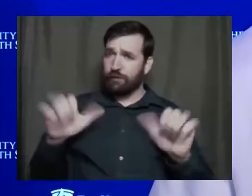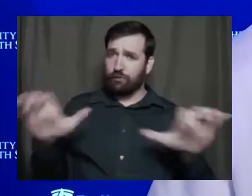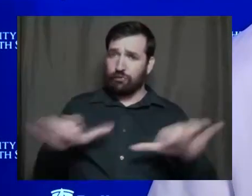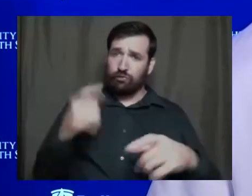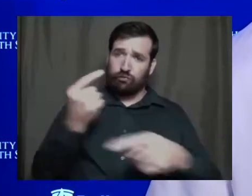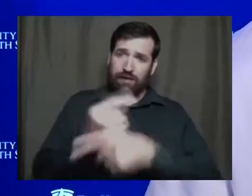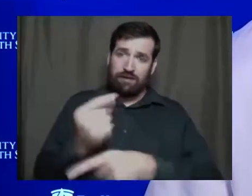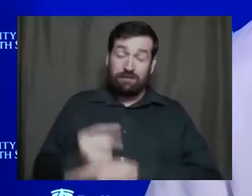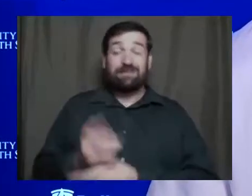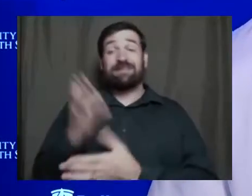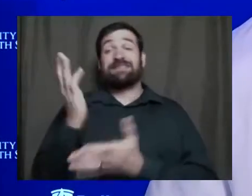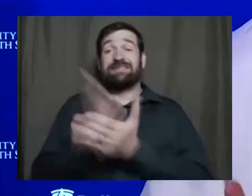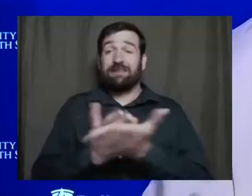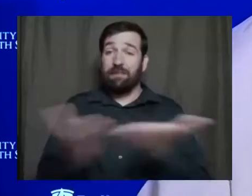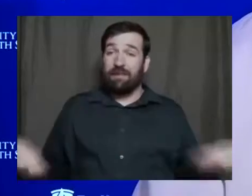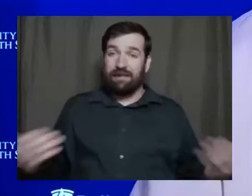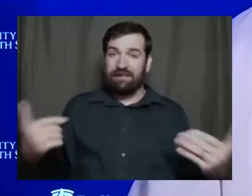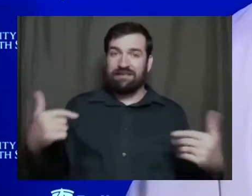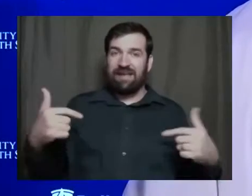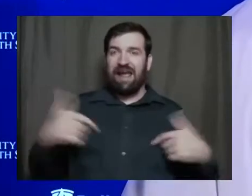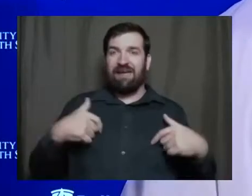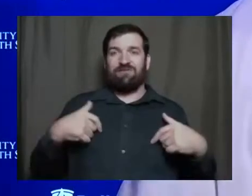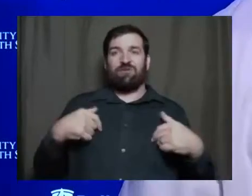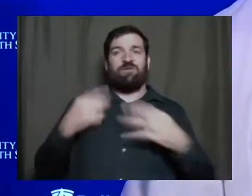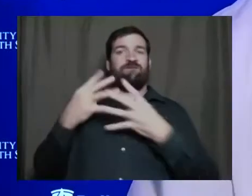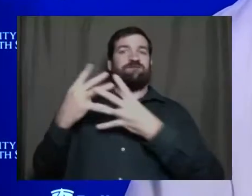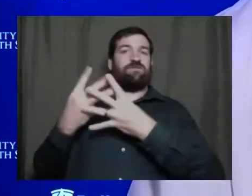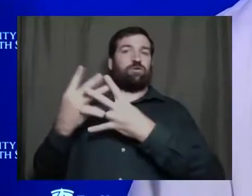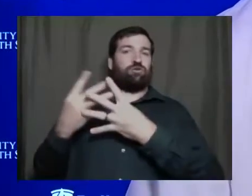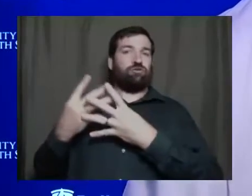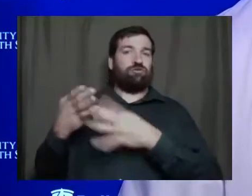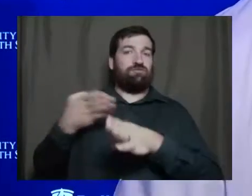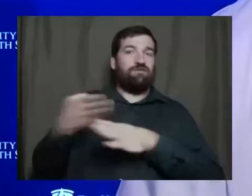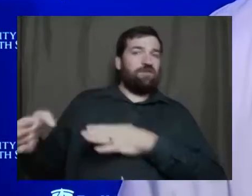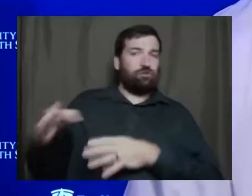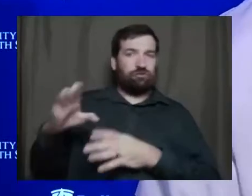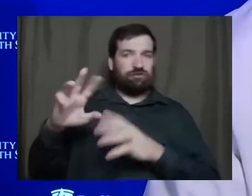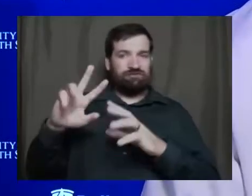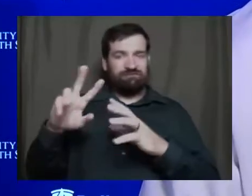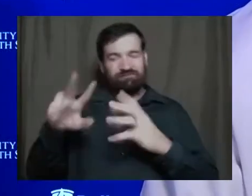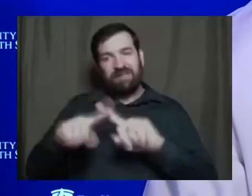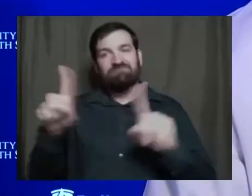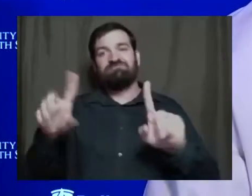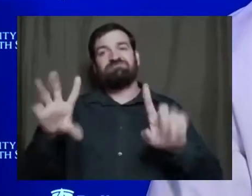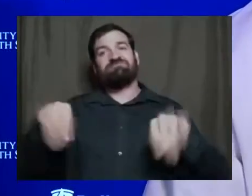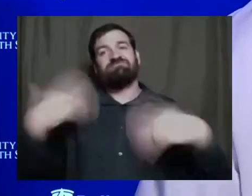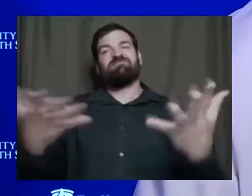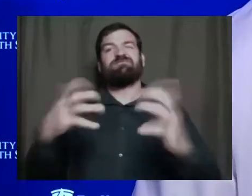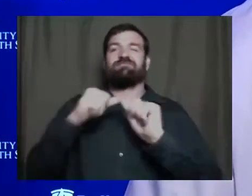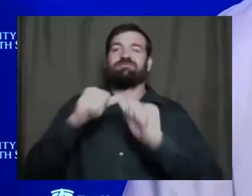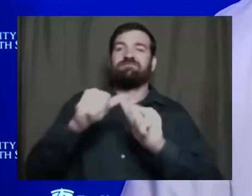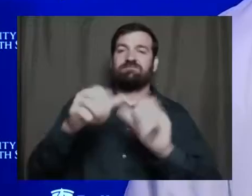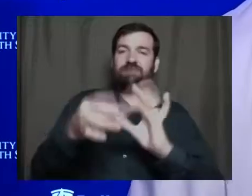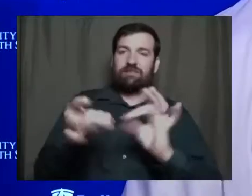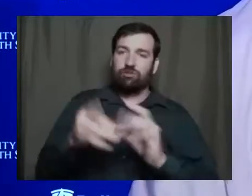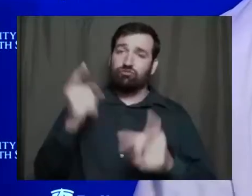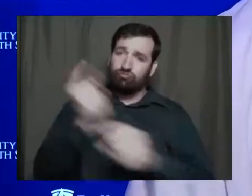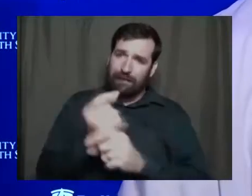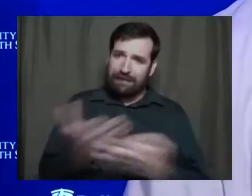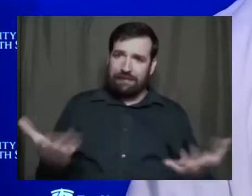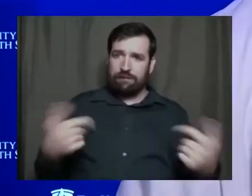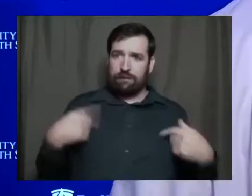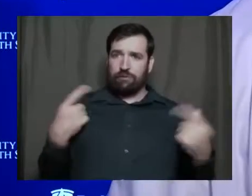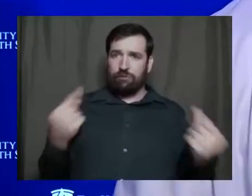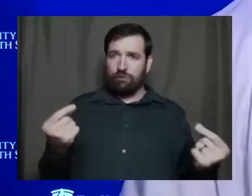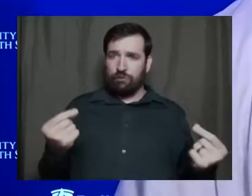go through my professional filter before they come out on this show. But keep giving that good message about the right thing to do. Keep giving the guidance about